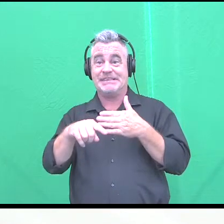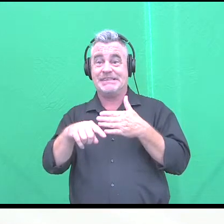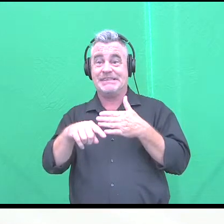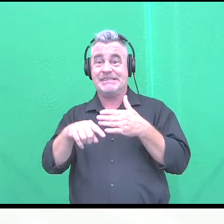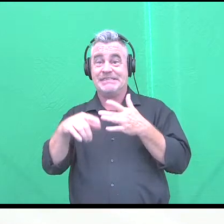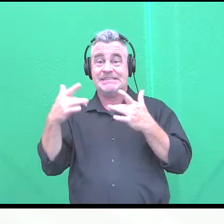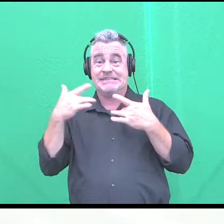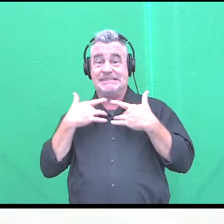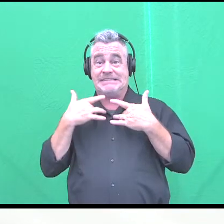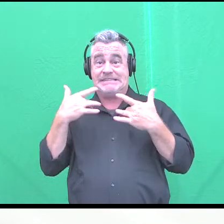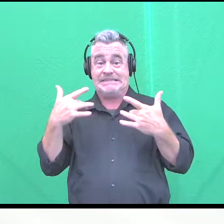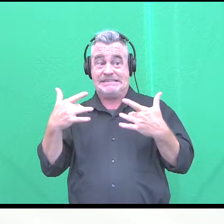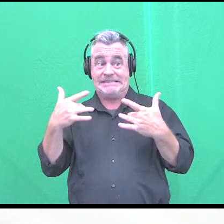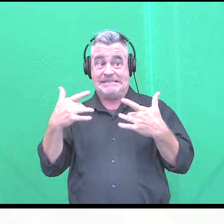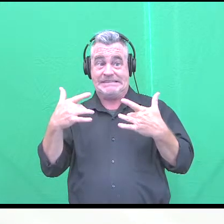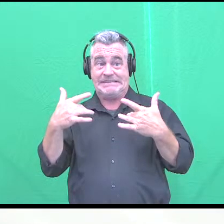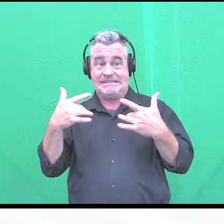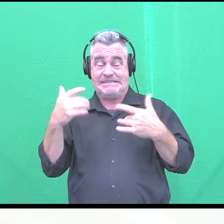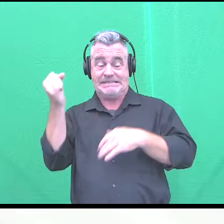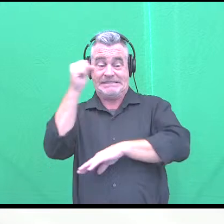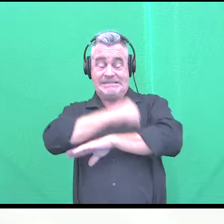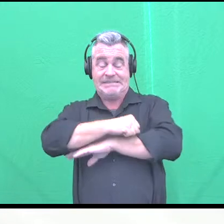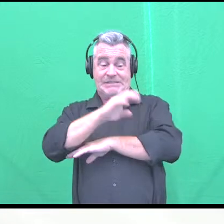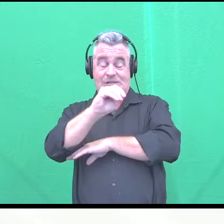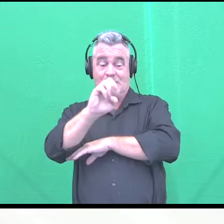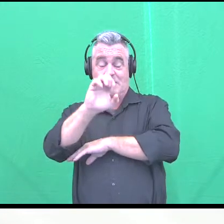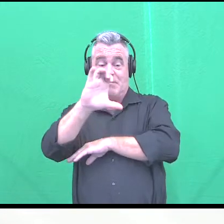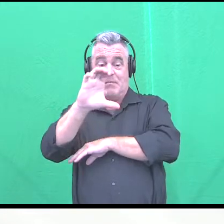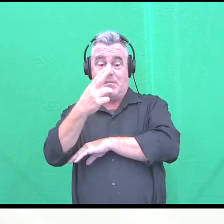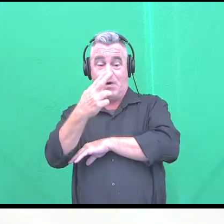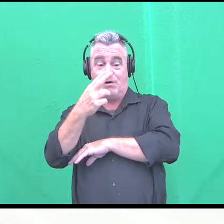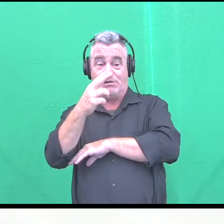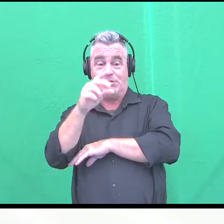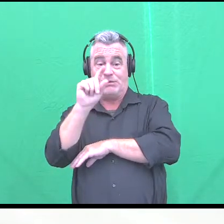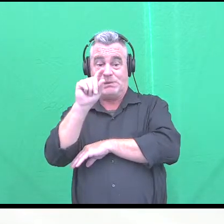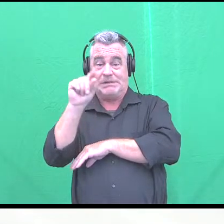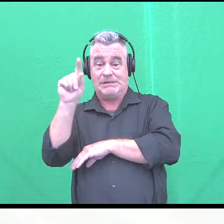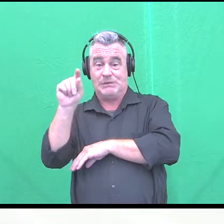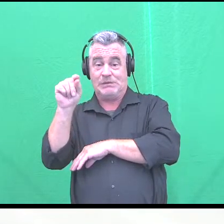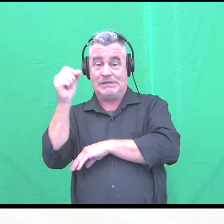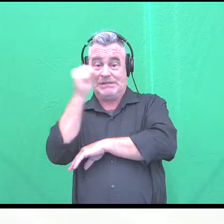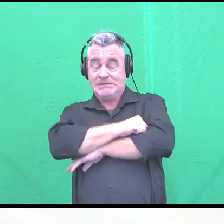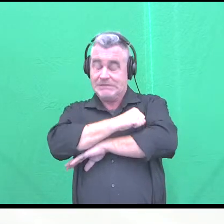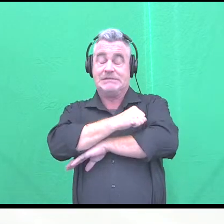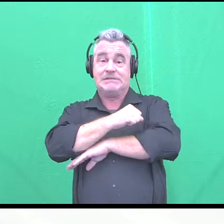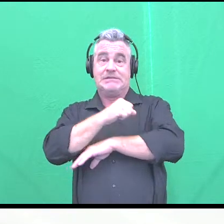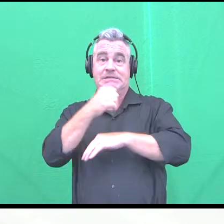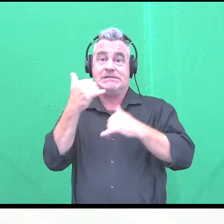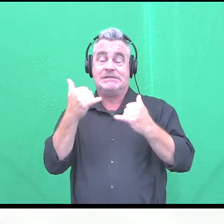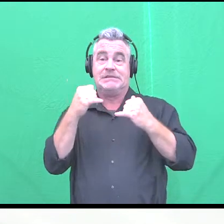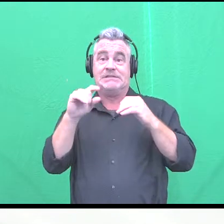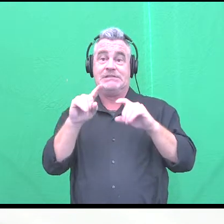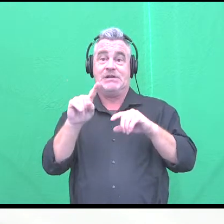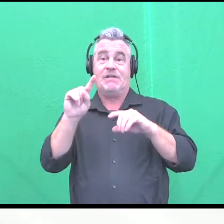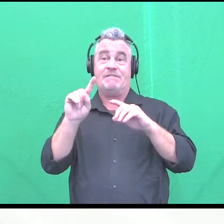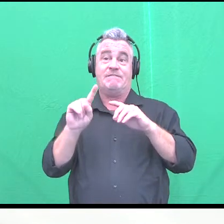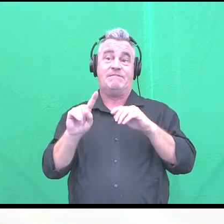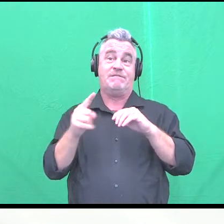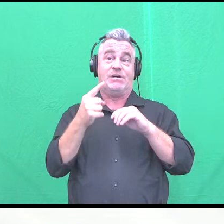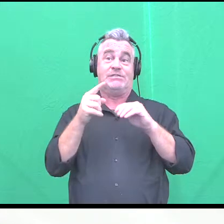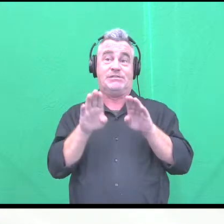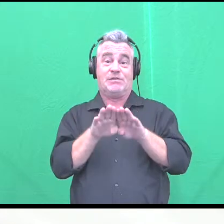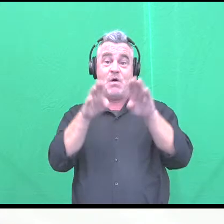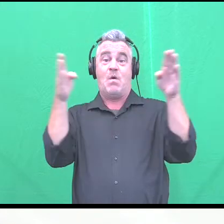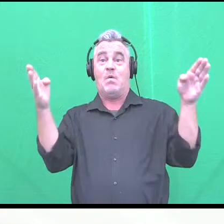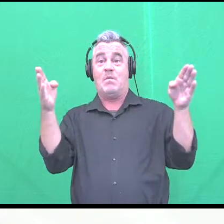first closed in March of 2020, this will be our first reopening of